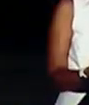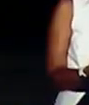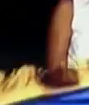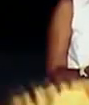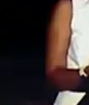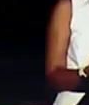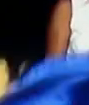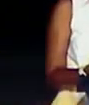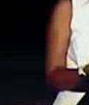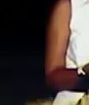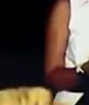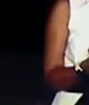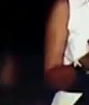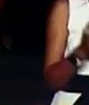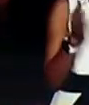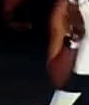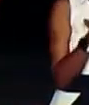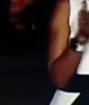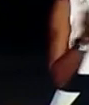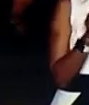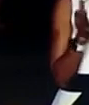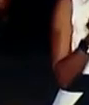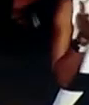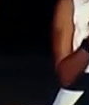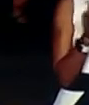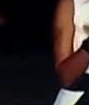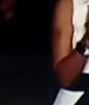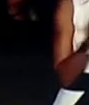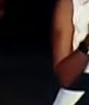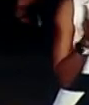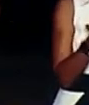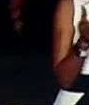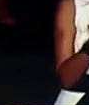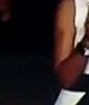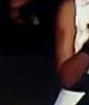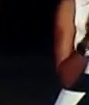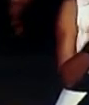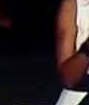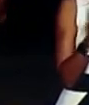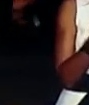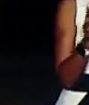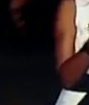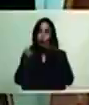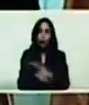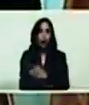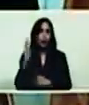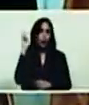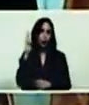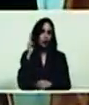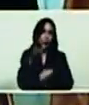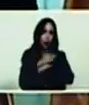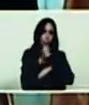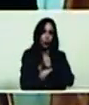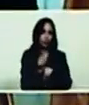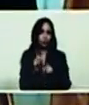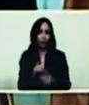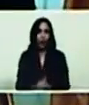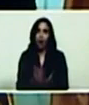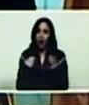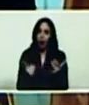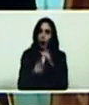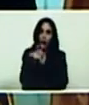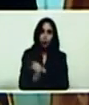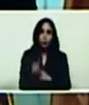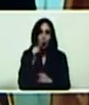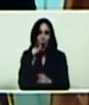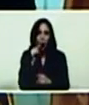aid from the United States to enter the country. President Trump was in Miami yesterday calling on the Venezuelan military to allow the